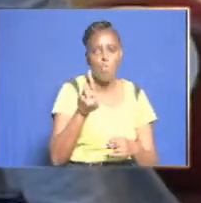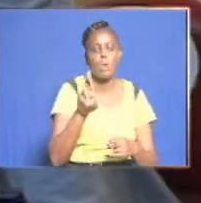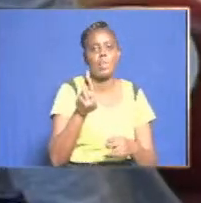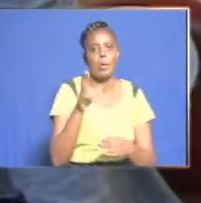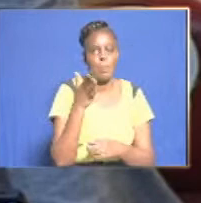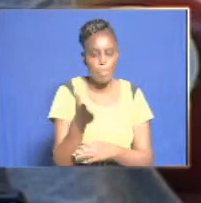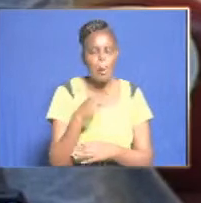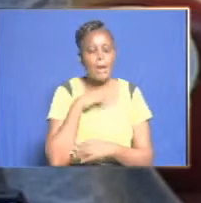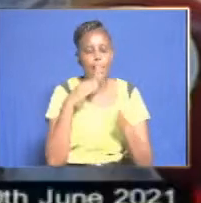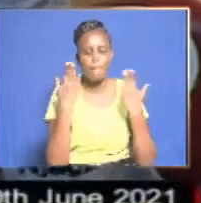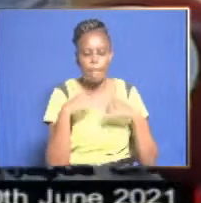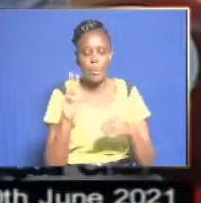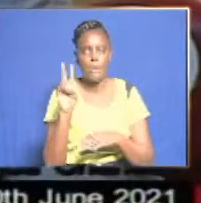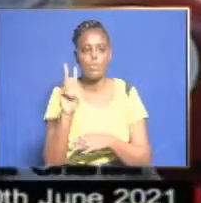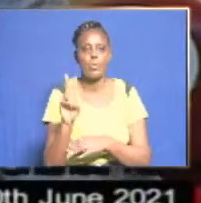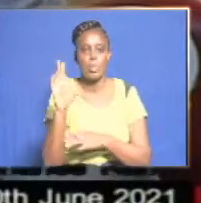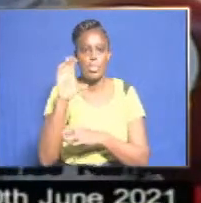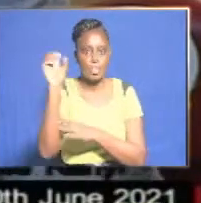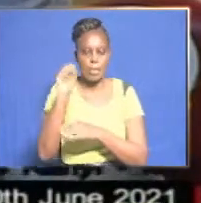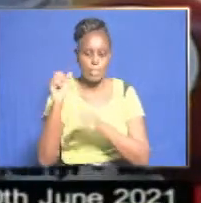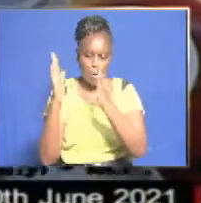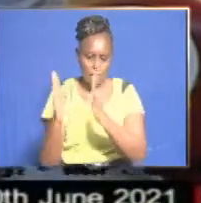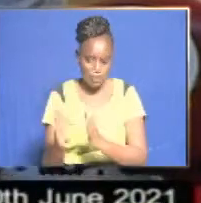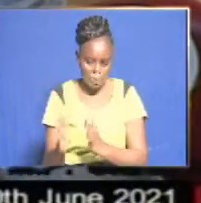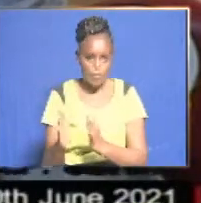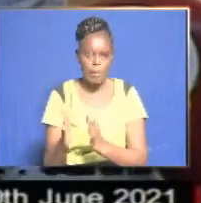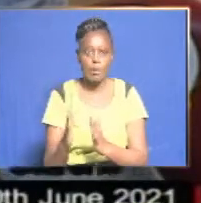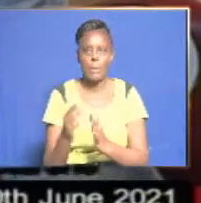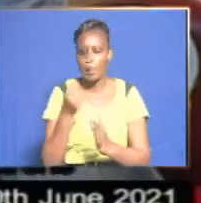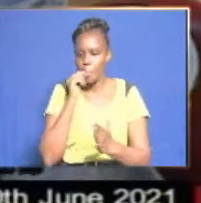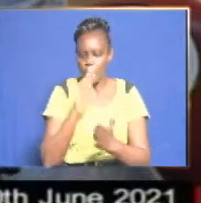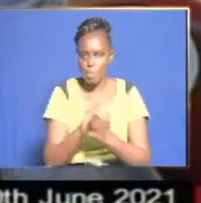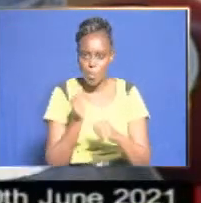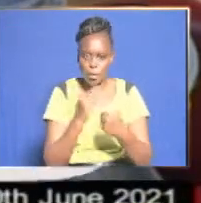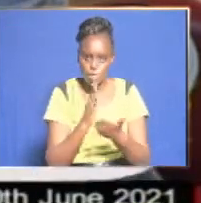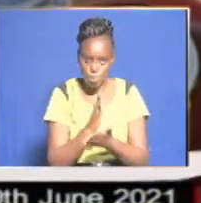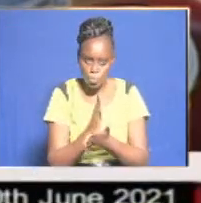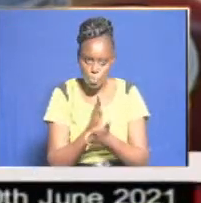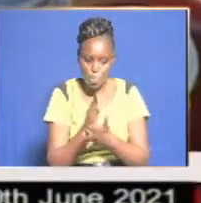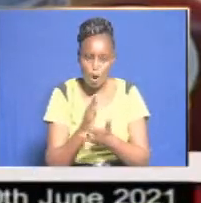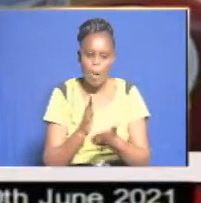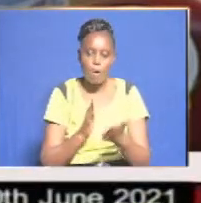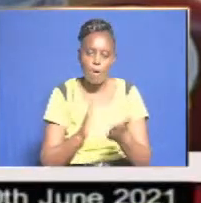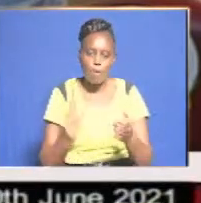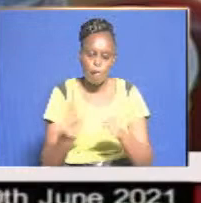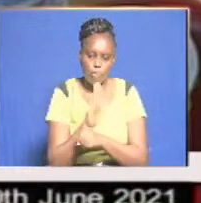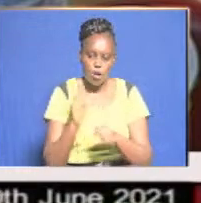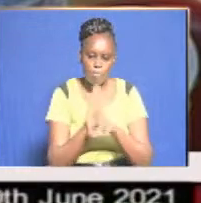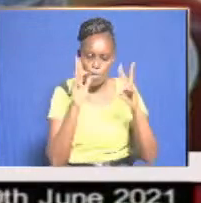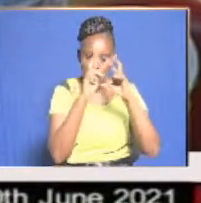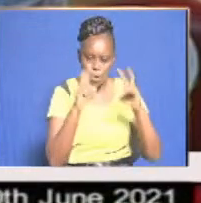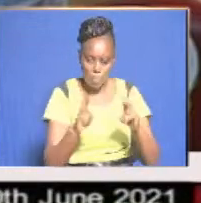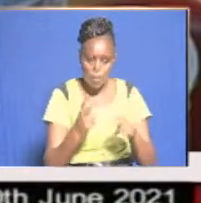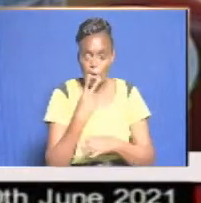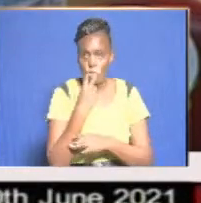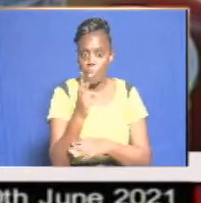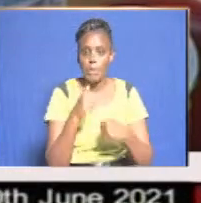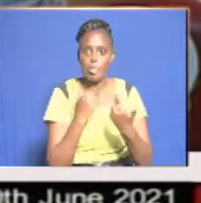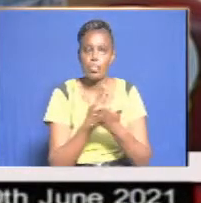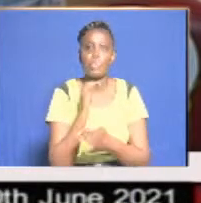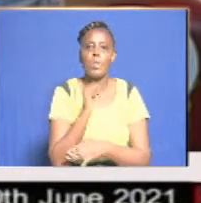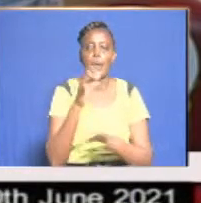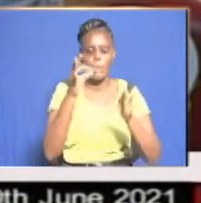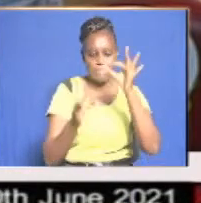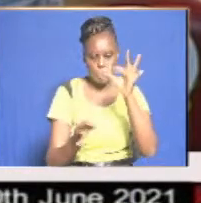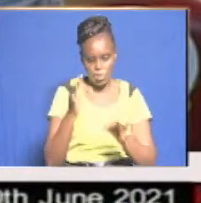21764388. Two, could the Cabinet Secretary undertake to ensure that the matter will be fully investigated with a view of ensuring